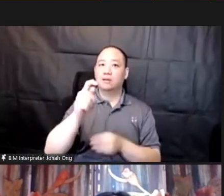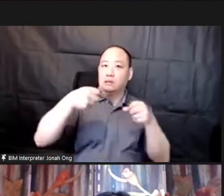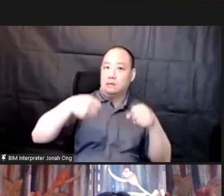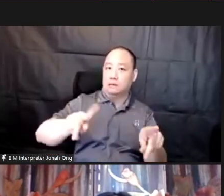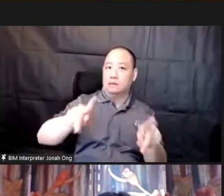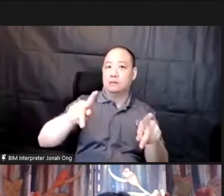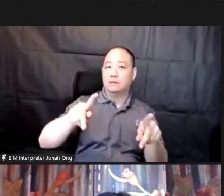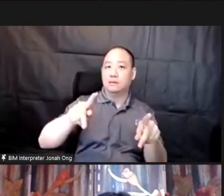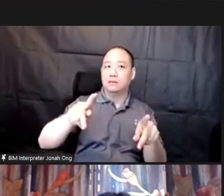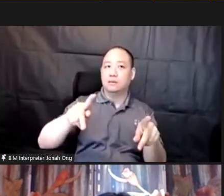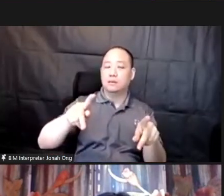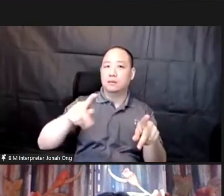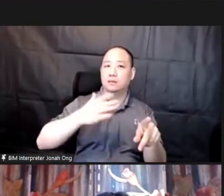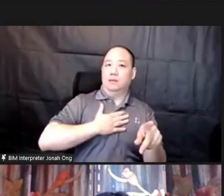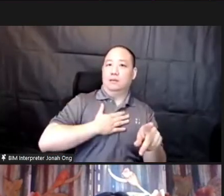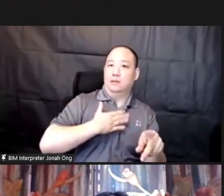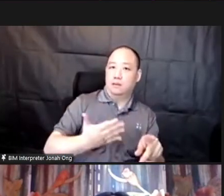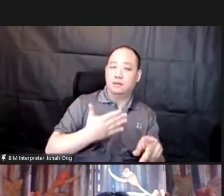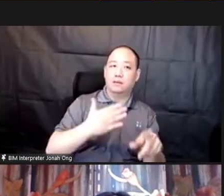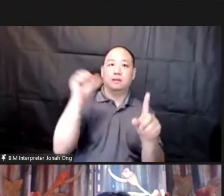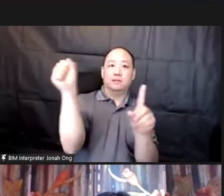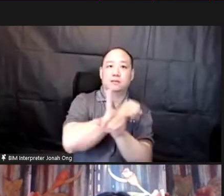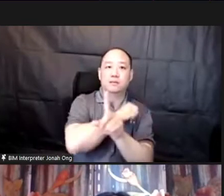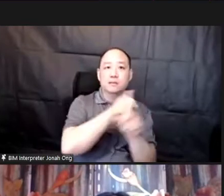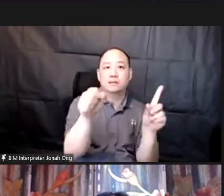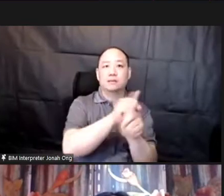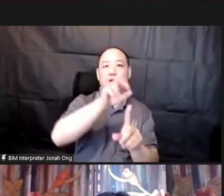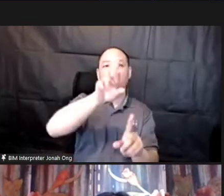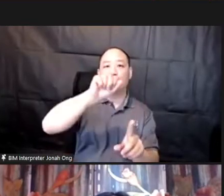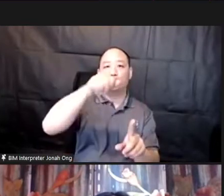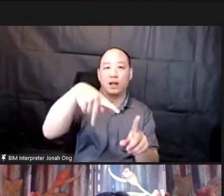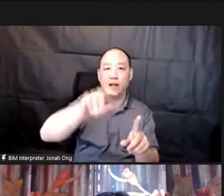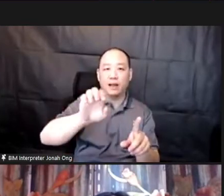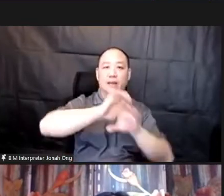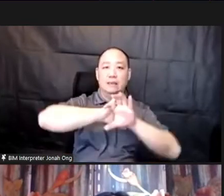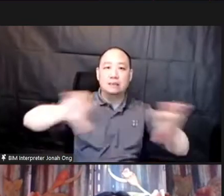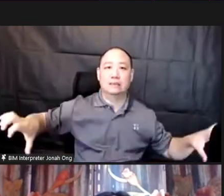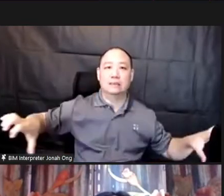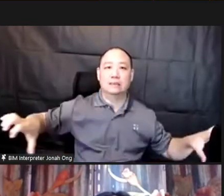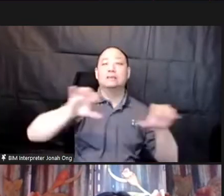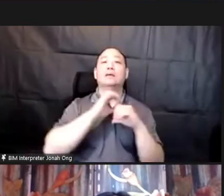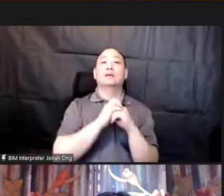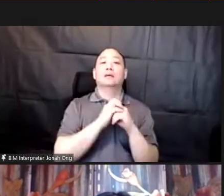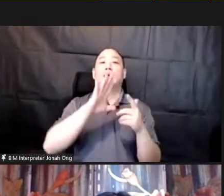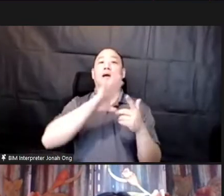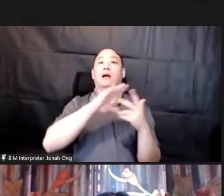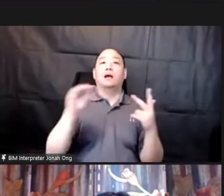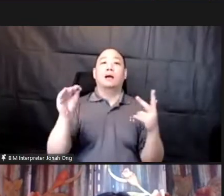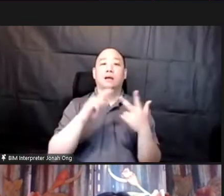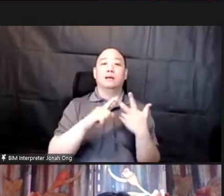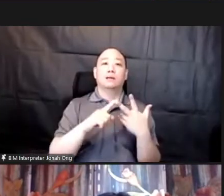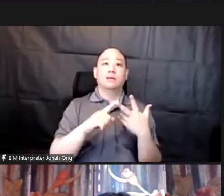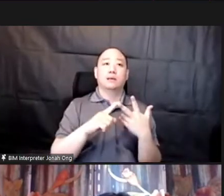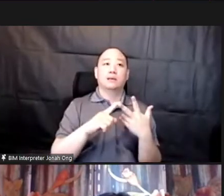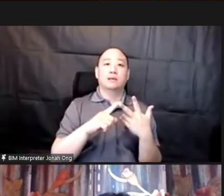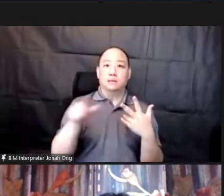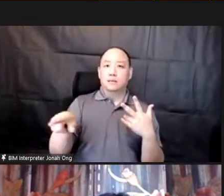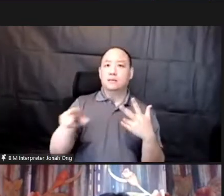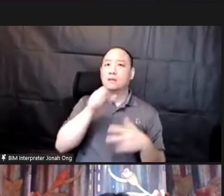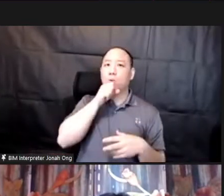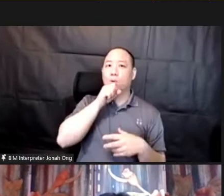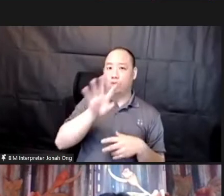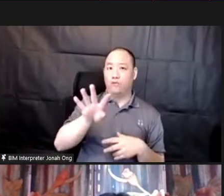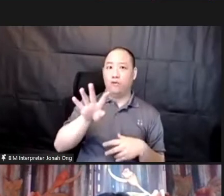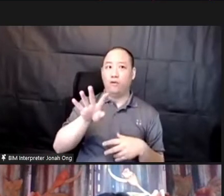consent and rape jokes happening, right? So they learn about consent, and she's four. So they learn about consent, they learn